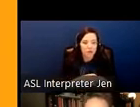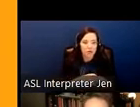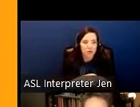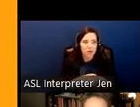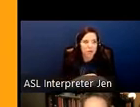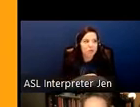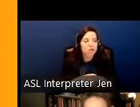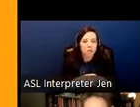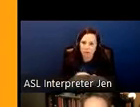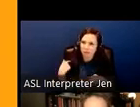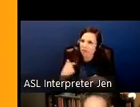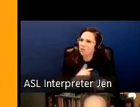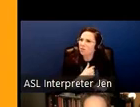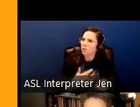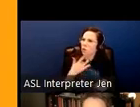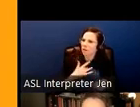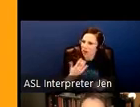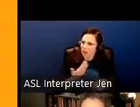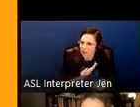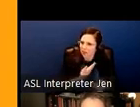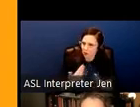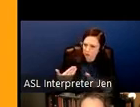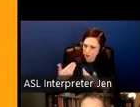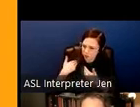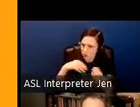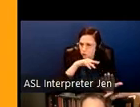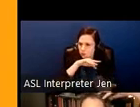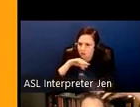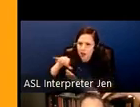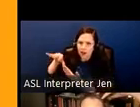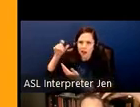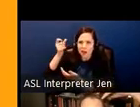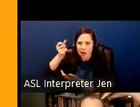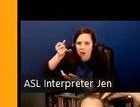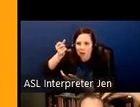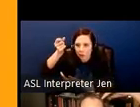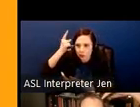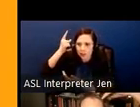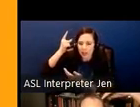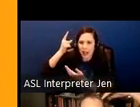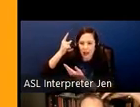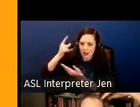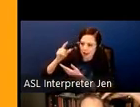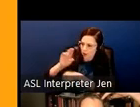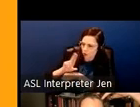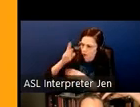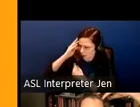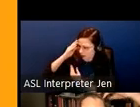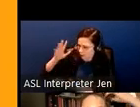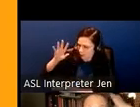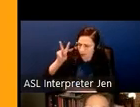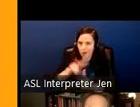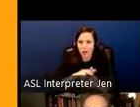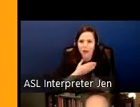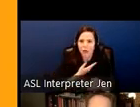really study, understand, and translate. Not stay up here, but translate in ways that are very applied and very